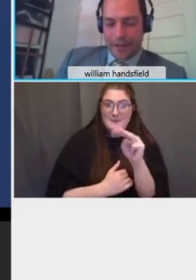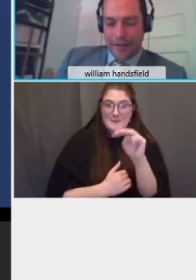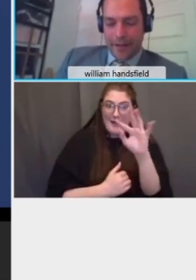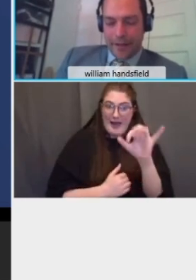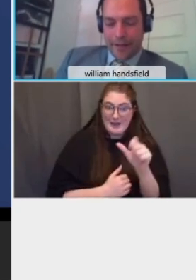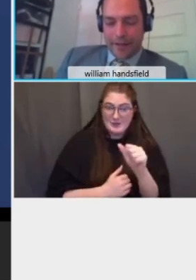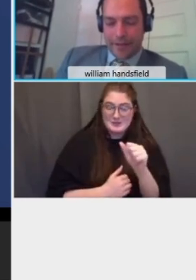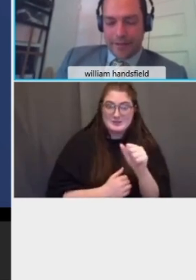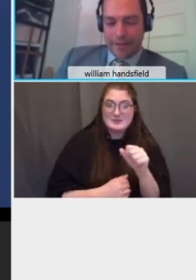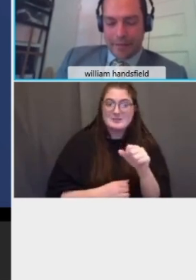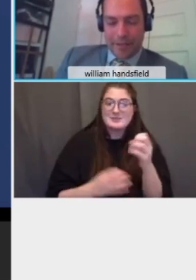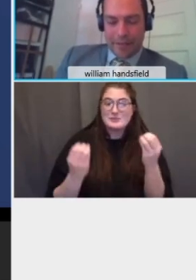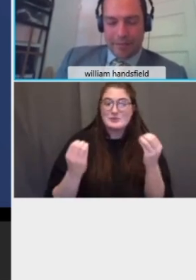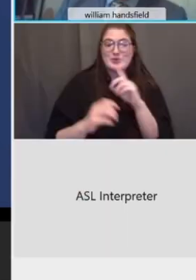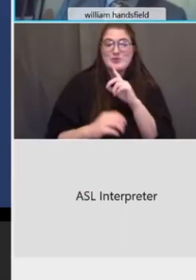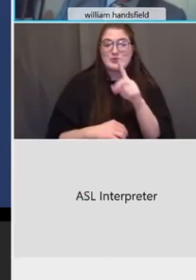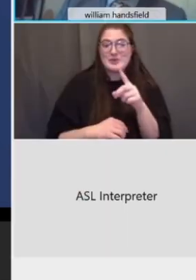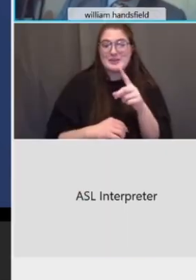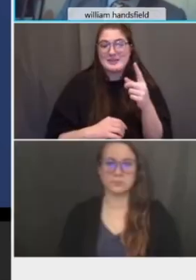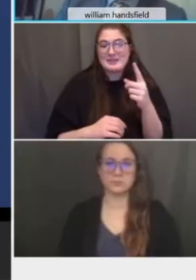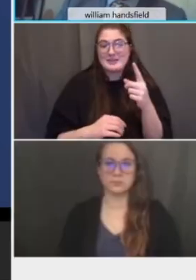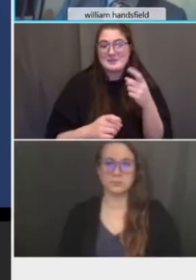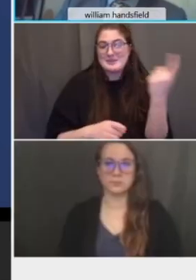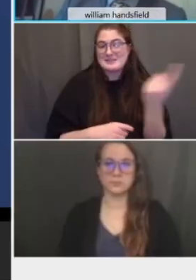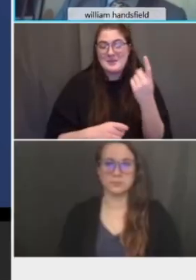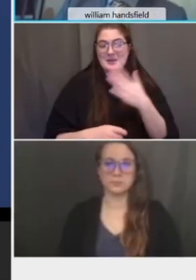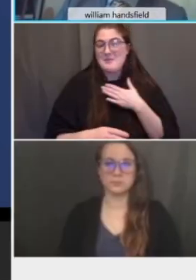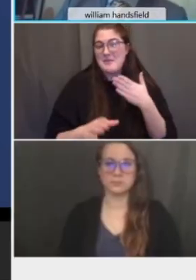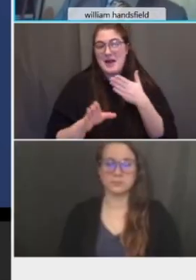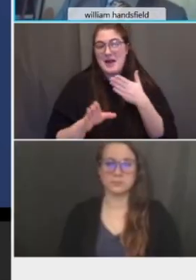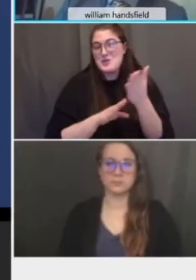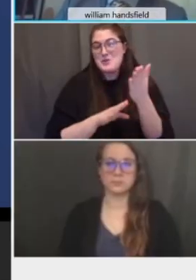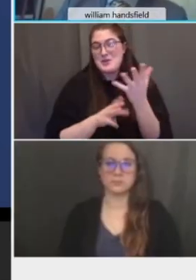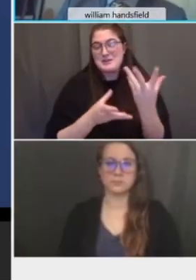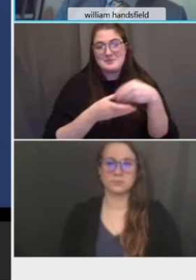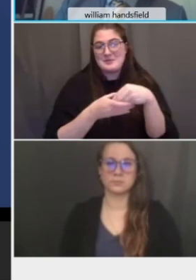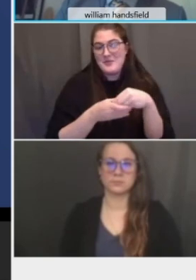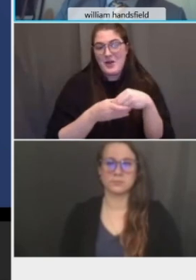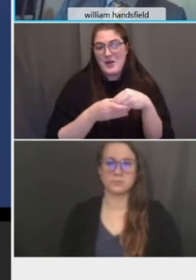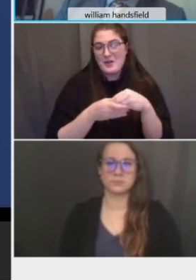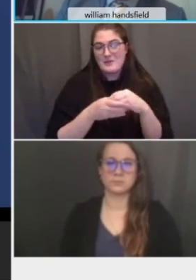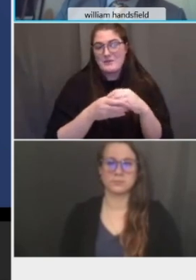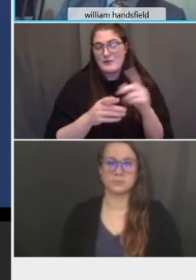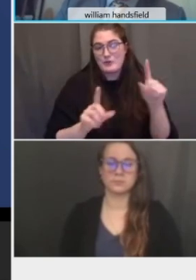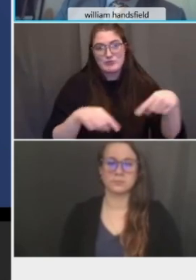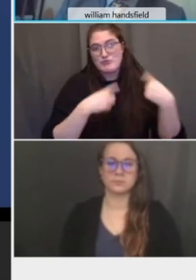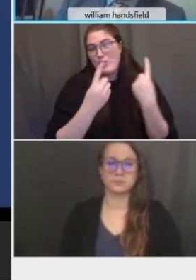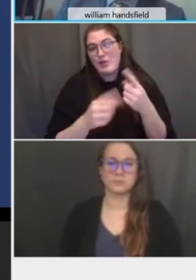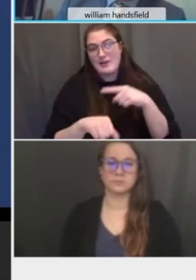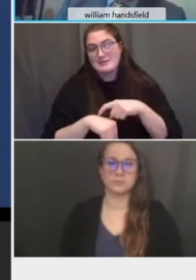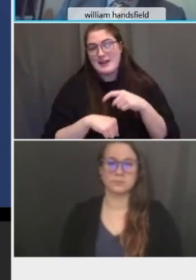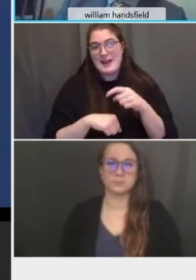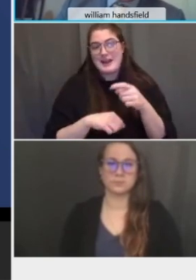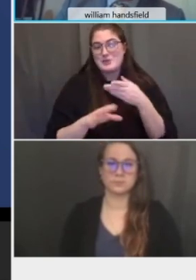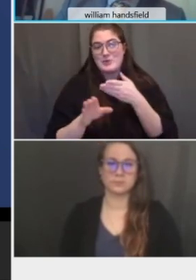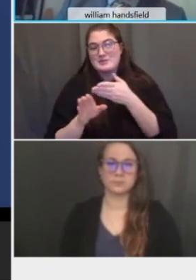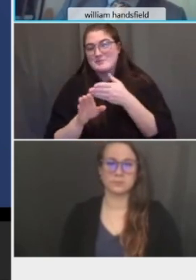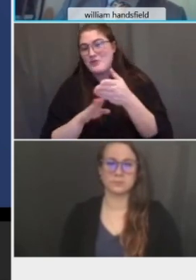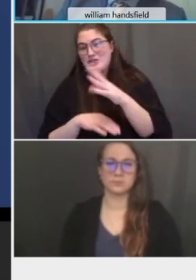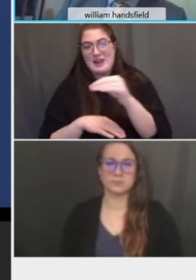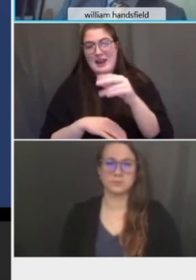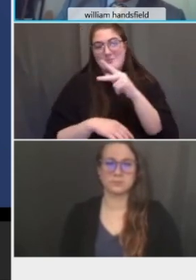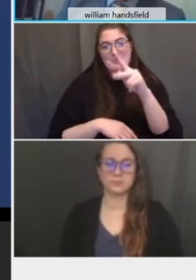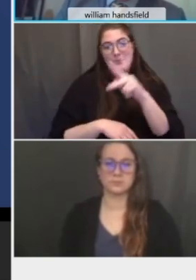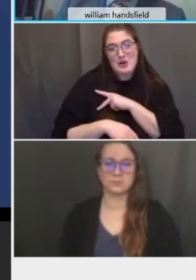been something that my career has been involved in for a long time, and so it's professionally and personally satisfying